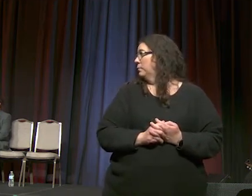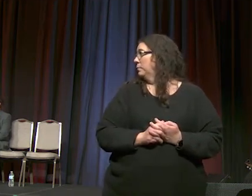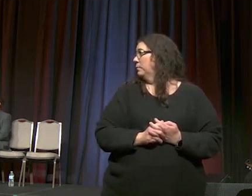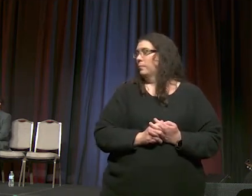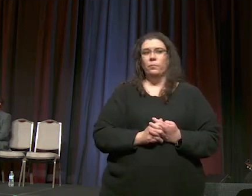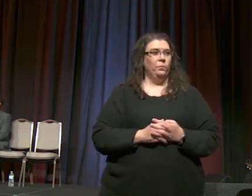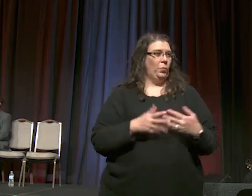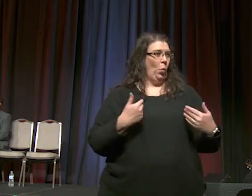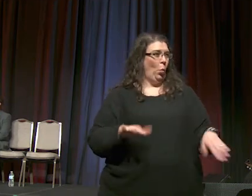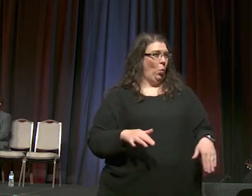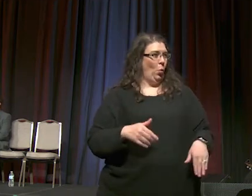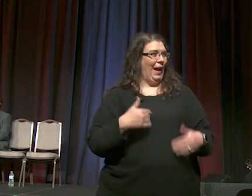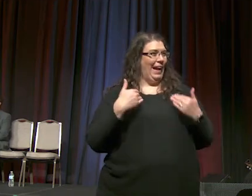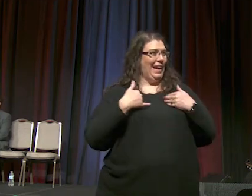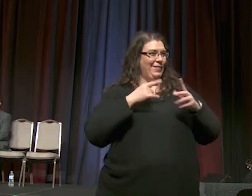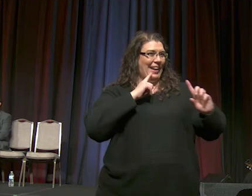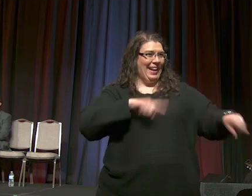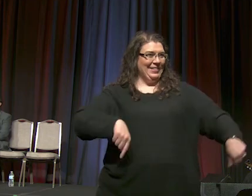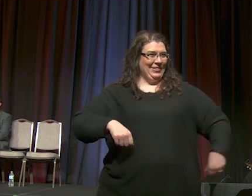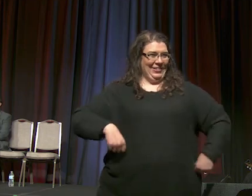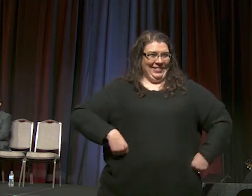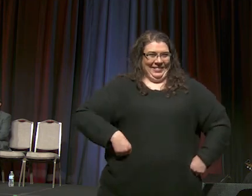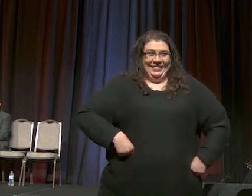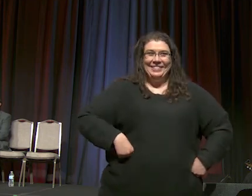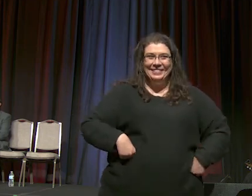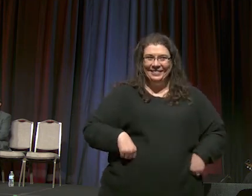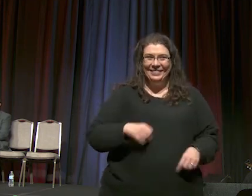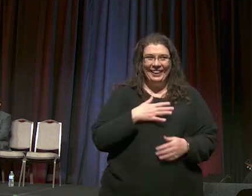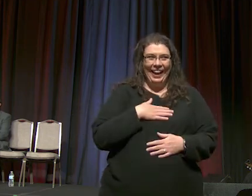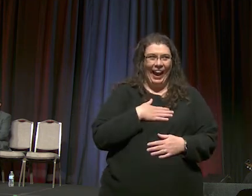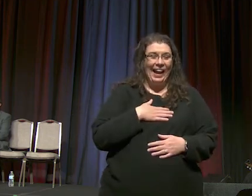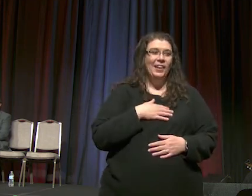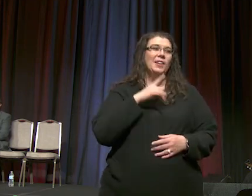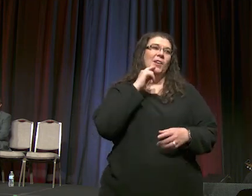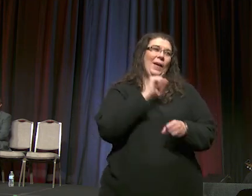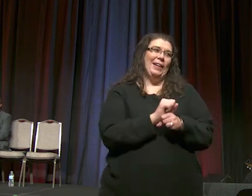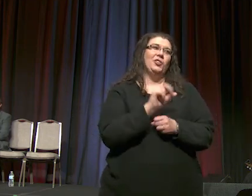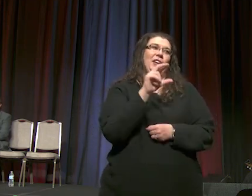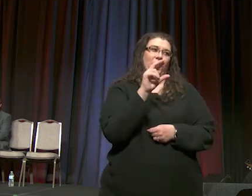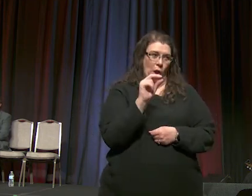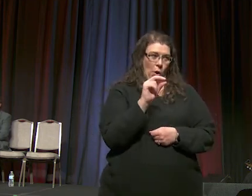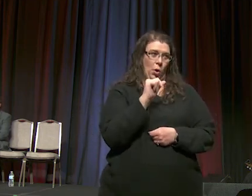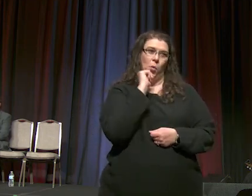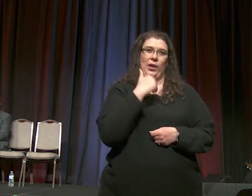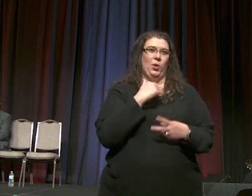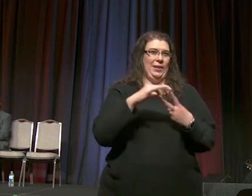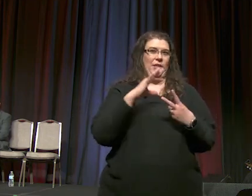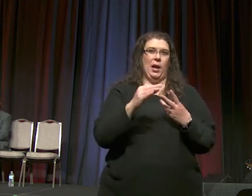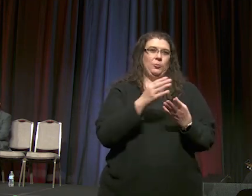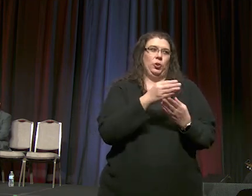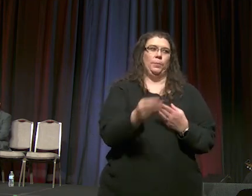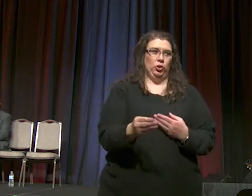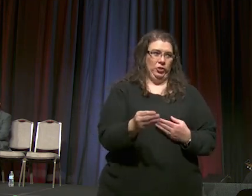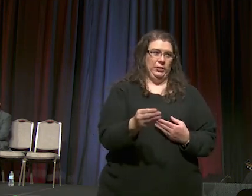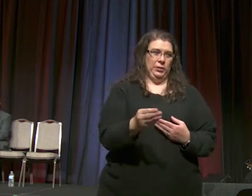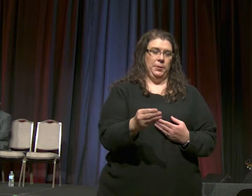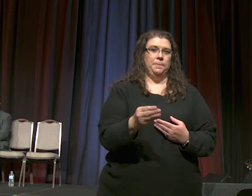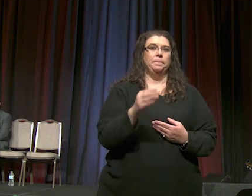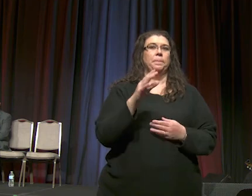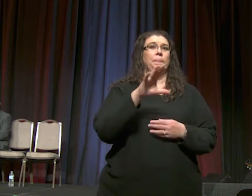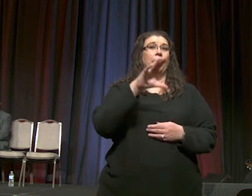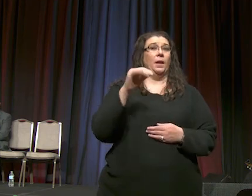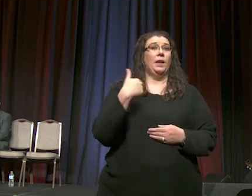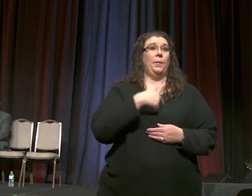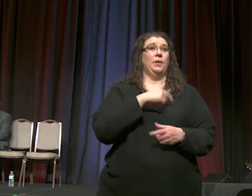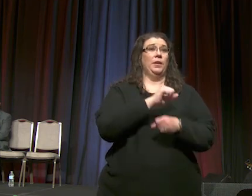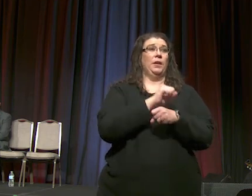Ooh, I have an answer. Yay. So actually, no, we will not have the option to purchase them. The company that